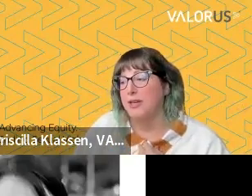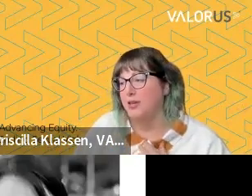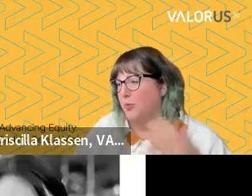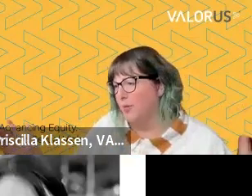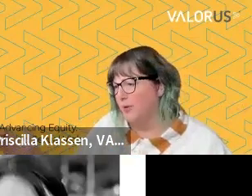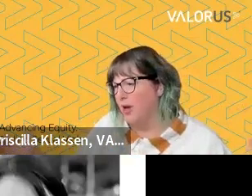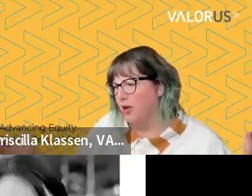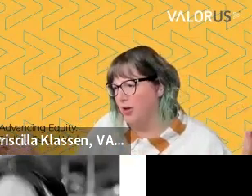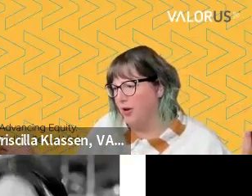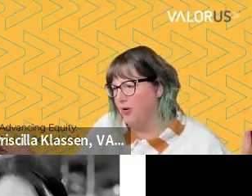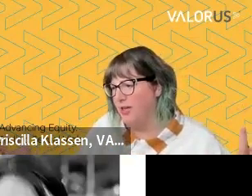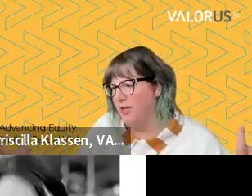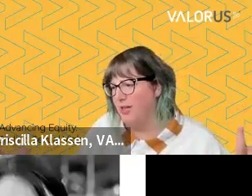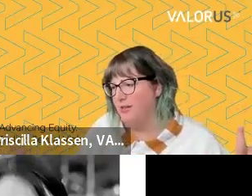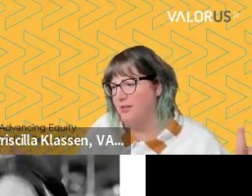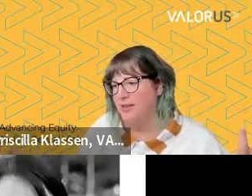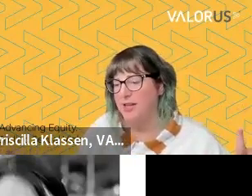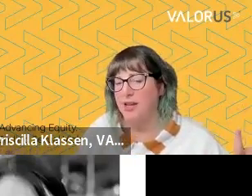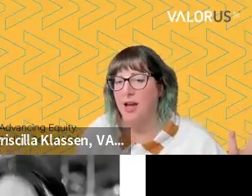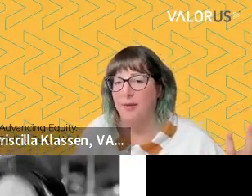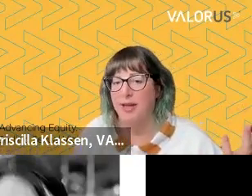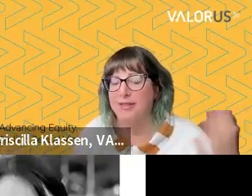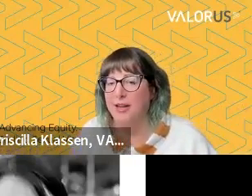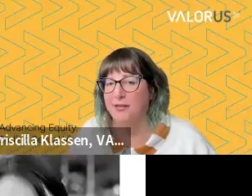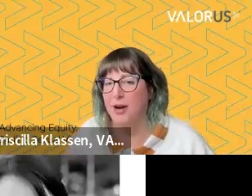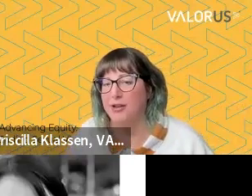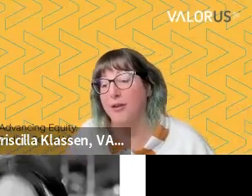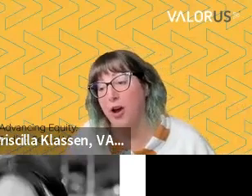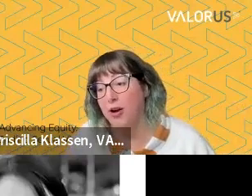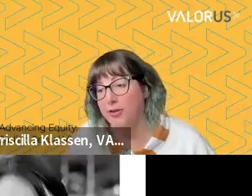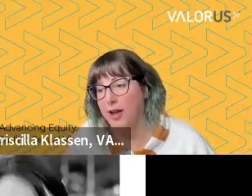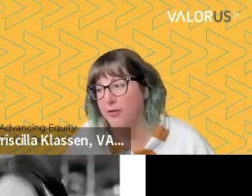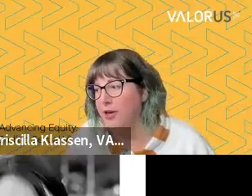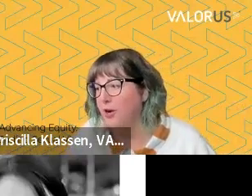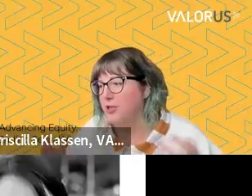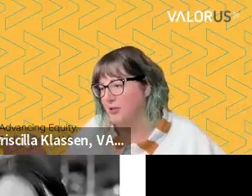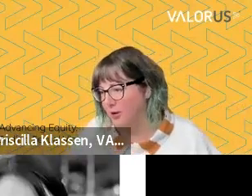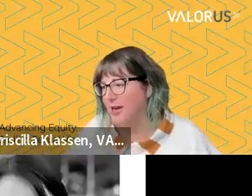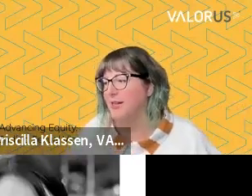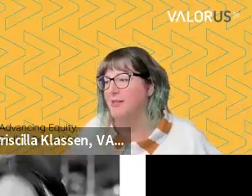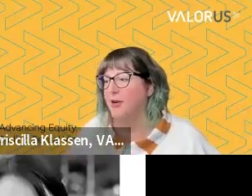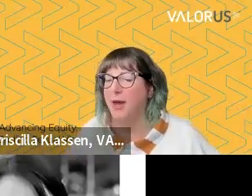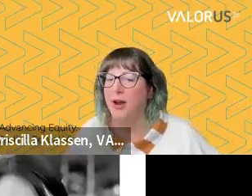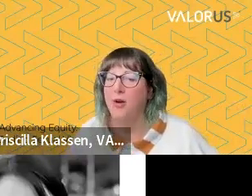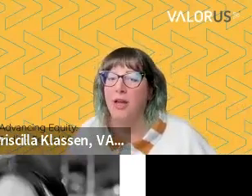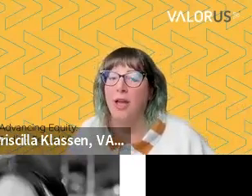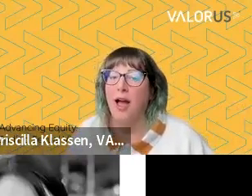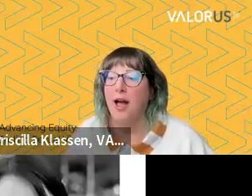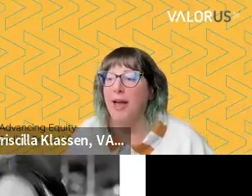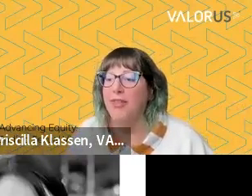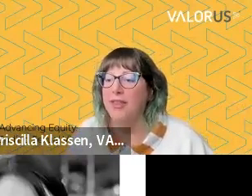Jordan, you probably all know, he is the executive director of the ARC of California, which is located in